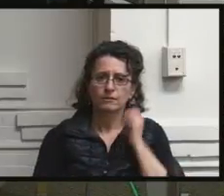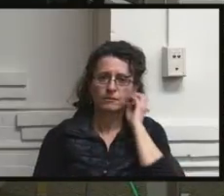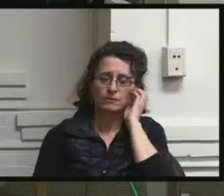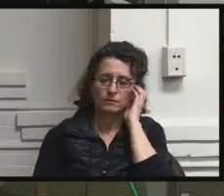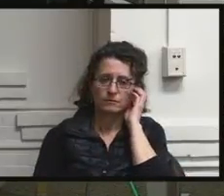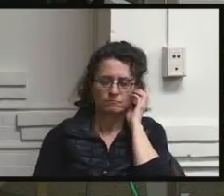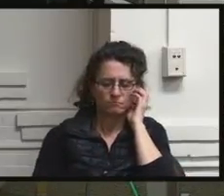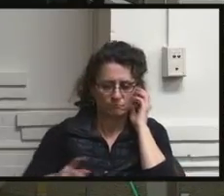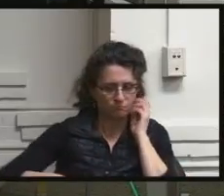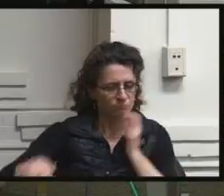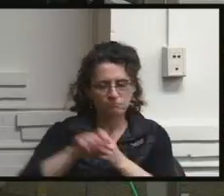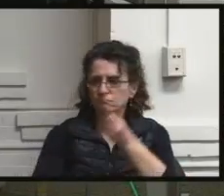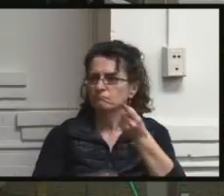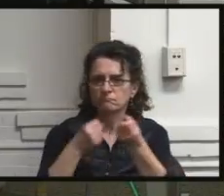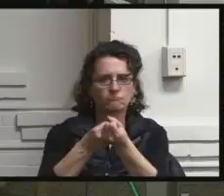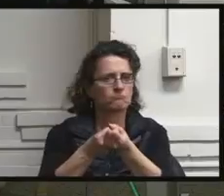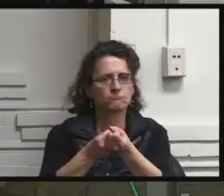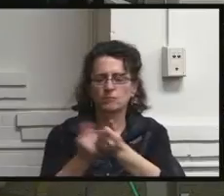was unanimous.